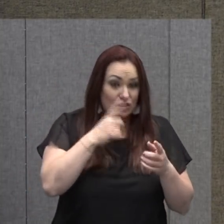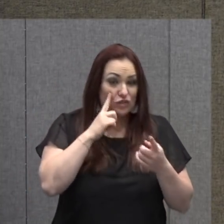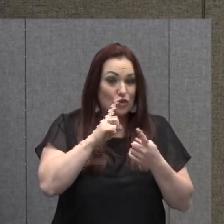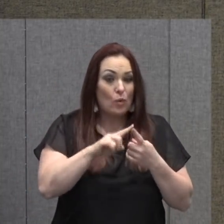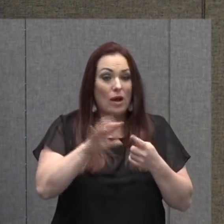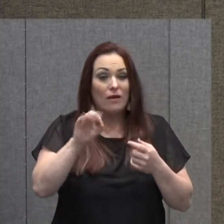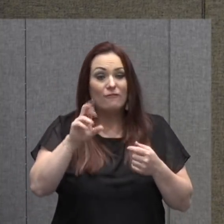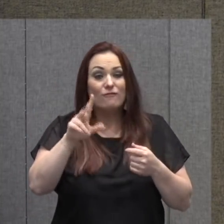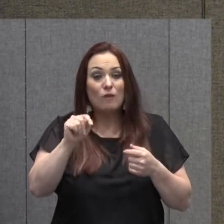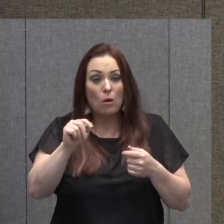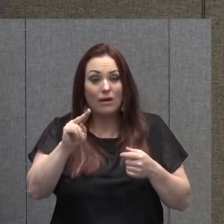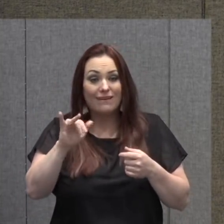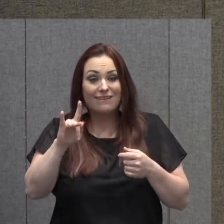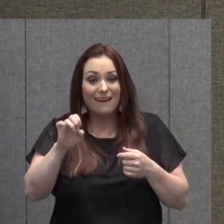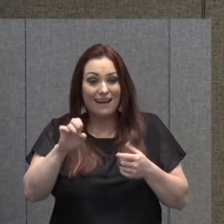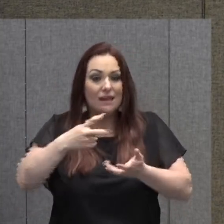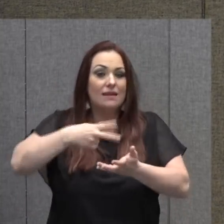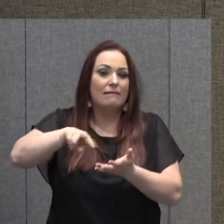dance-off.